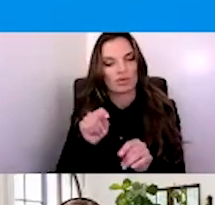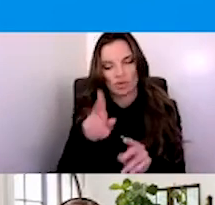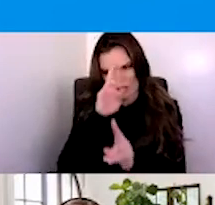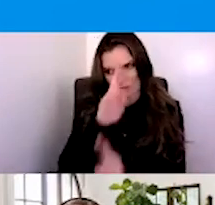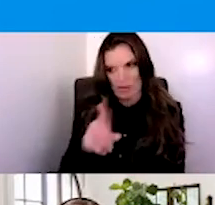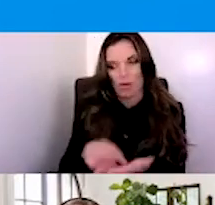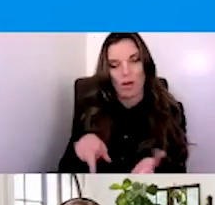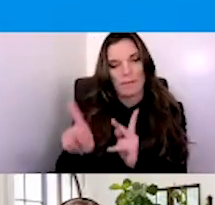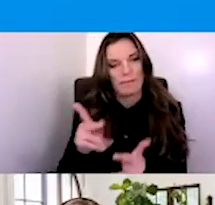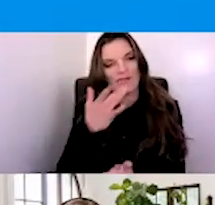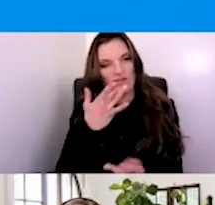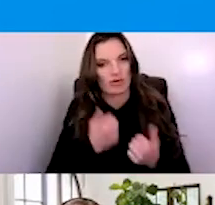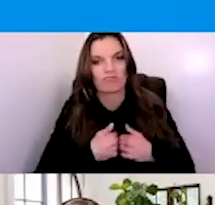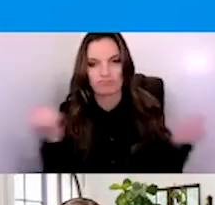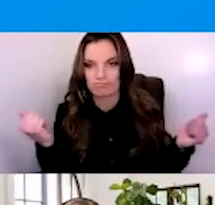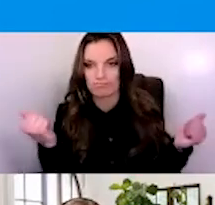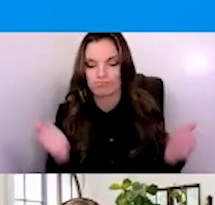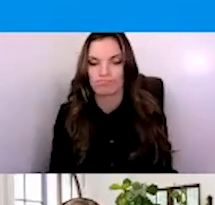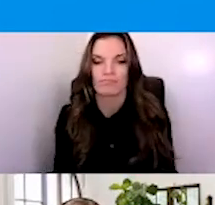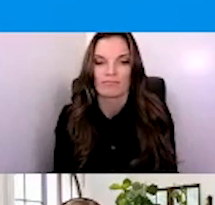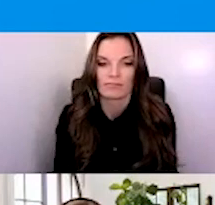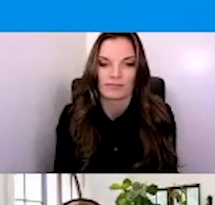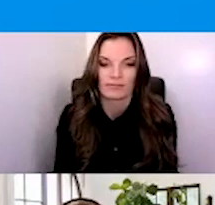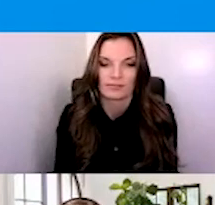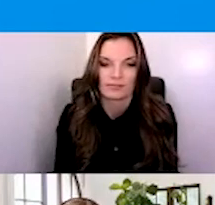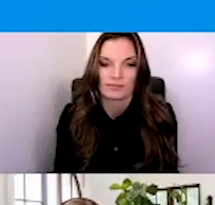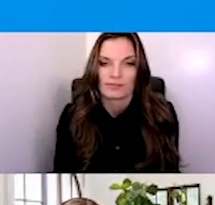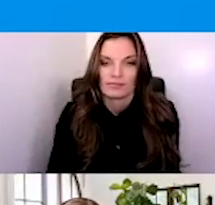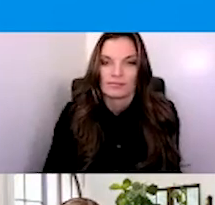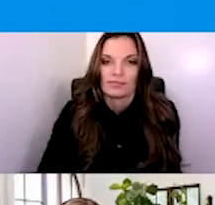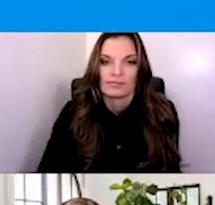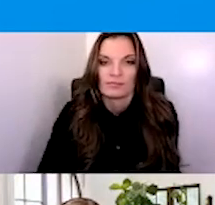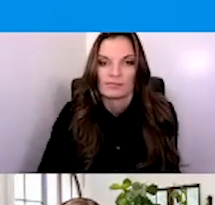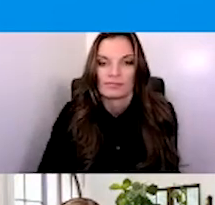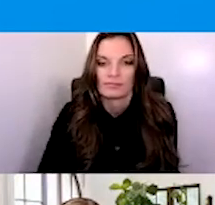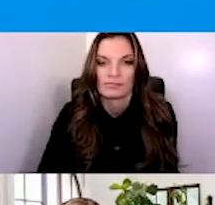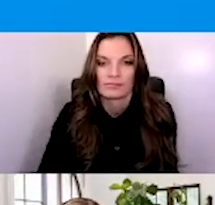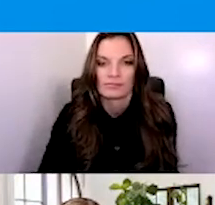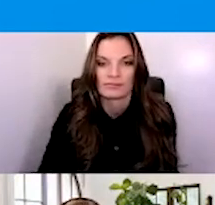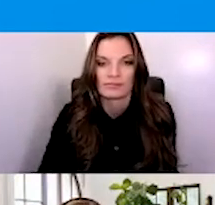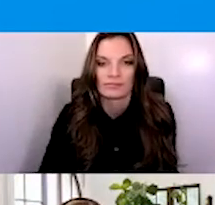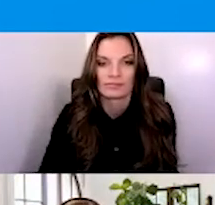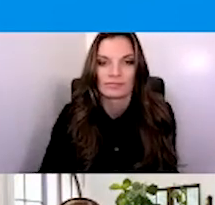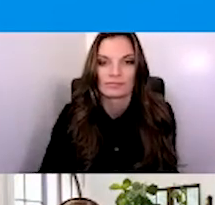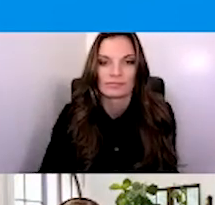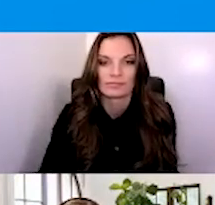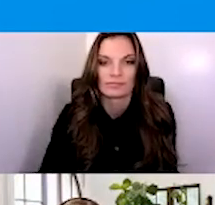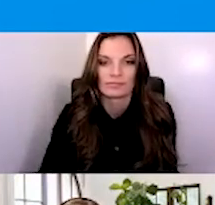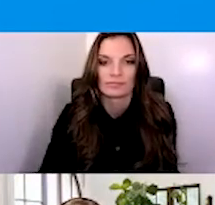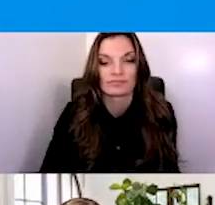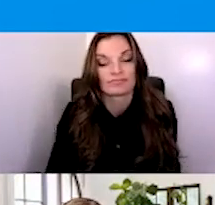choice. Um, and the other kind of uh, I think I encourage for my students is do use the